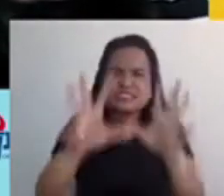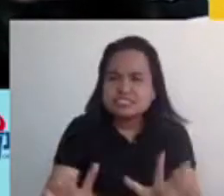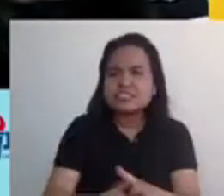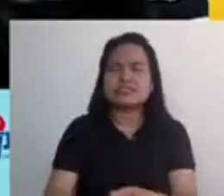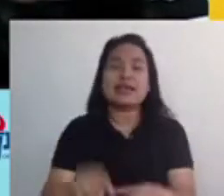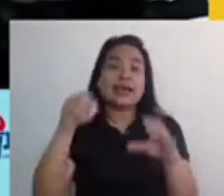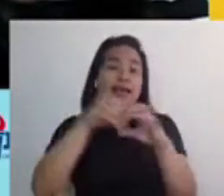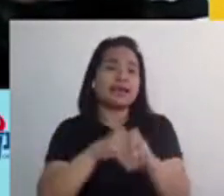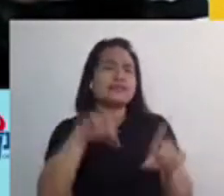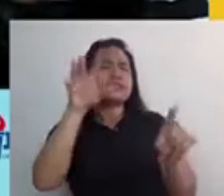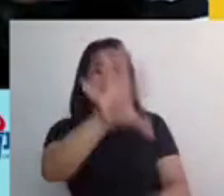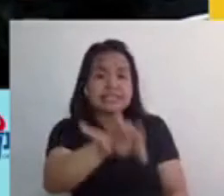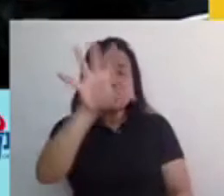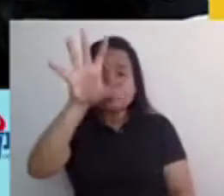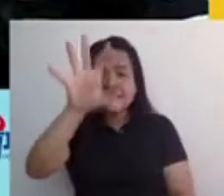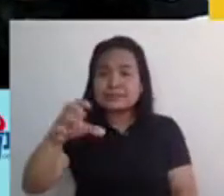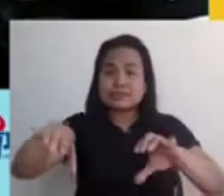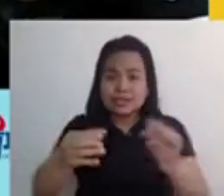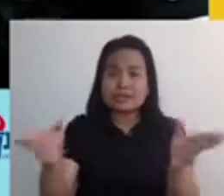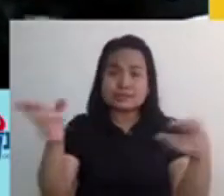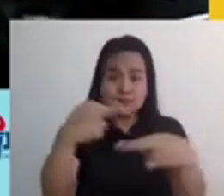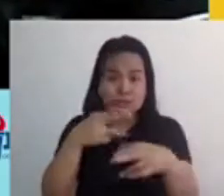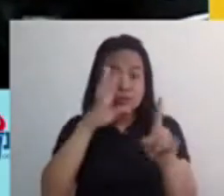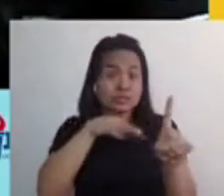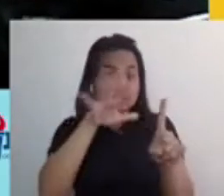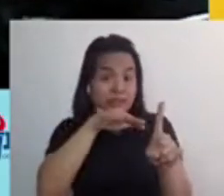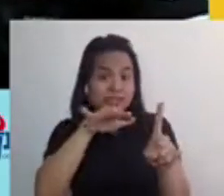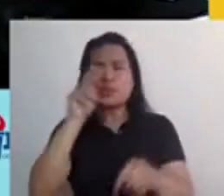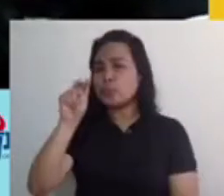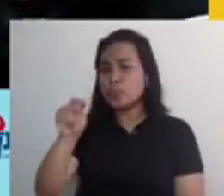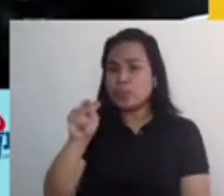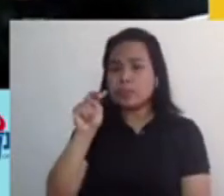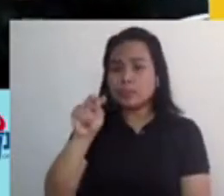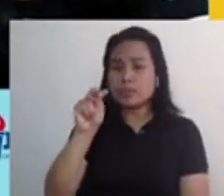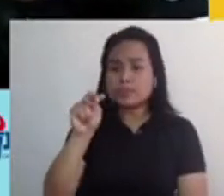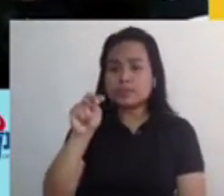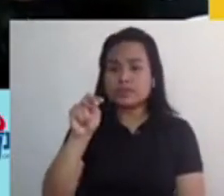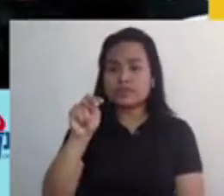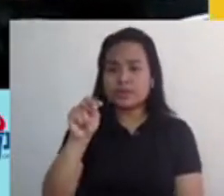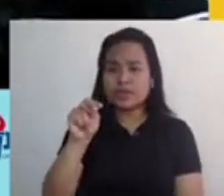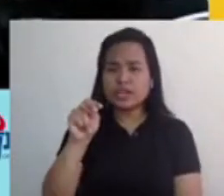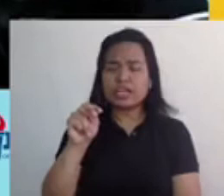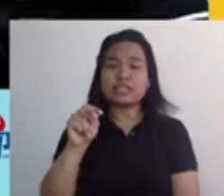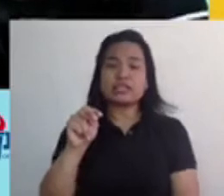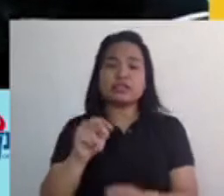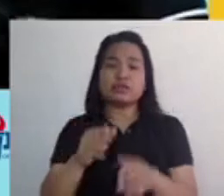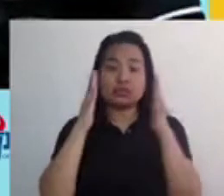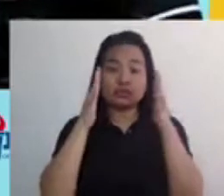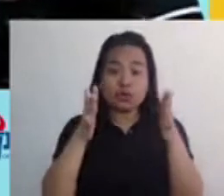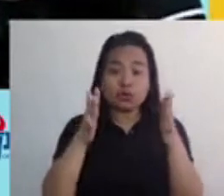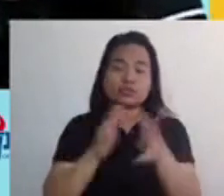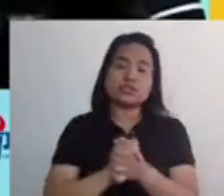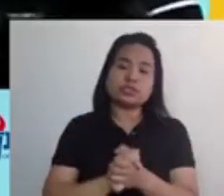classroom observation to be conducted, we need to prioritize, or this will depend on the adopted LDM of the